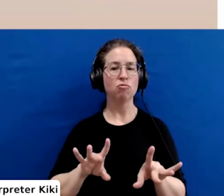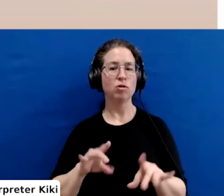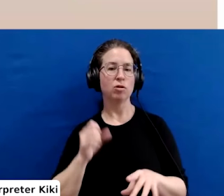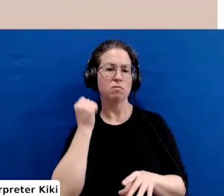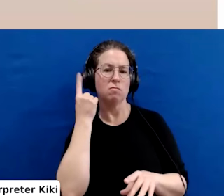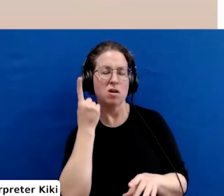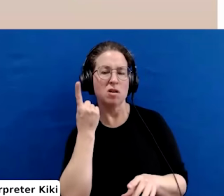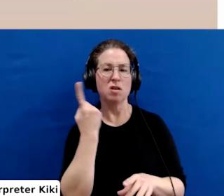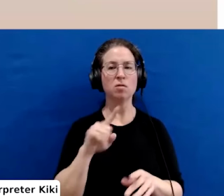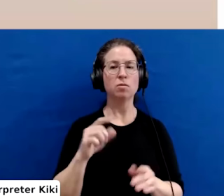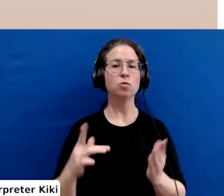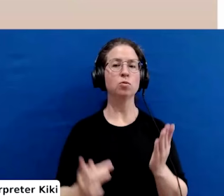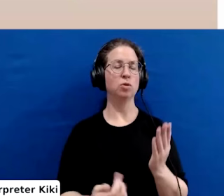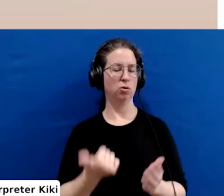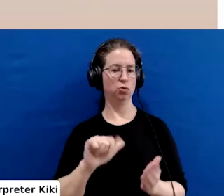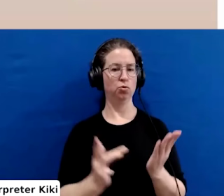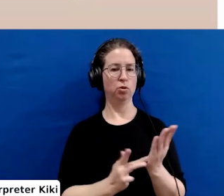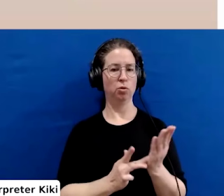complex problems.